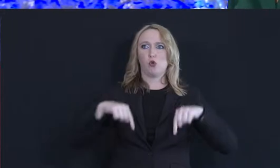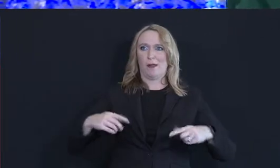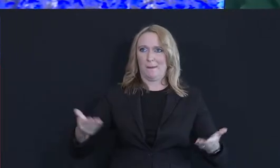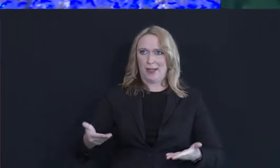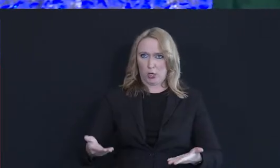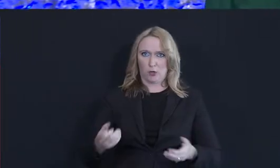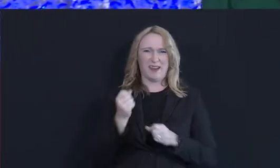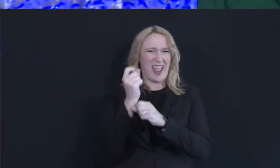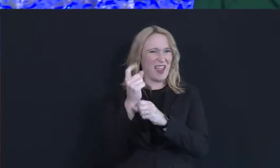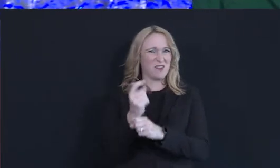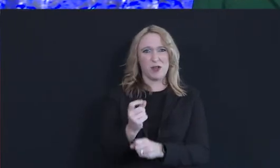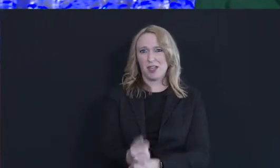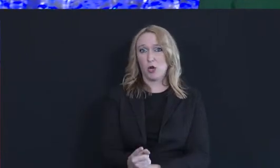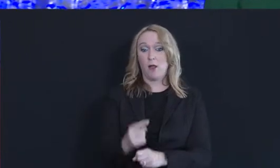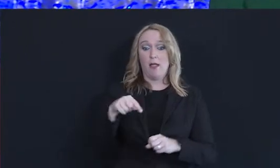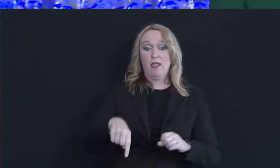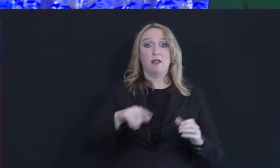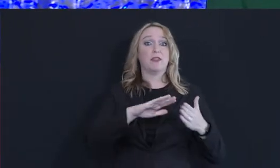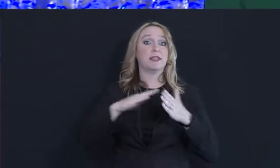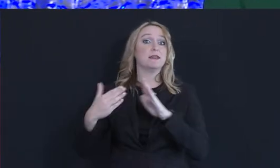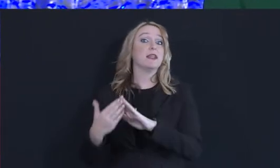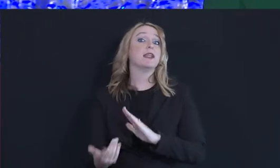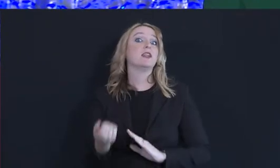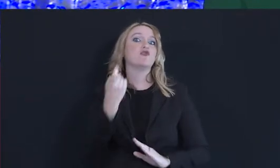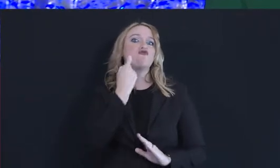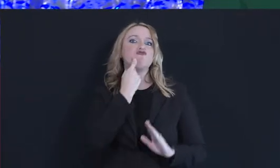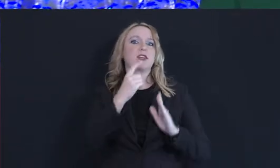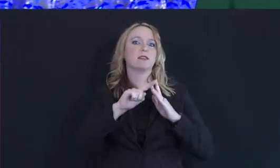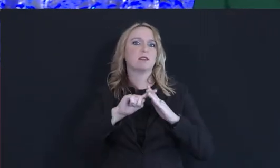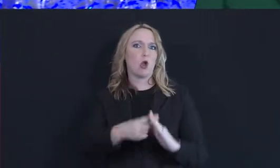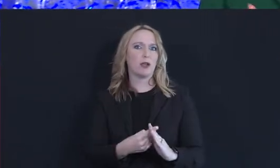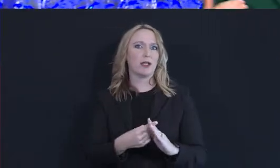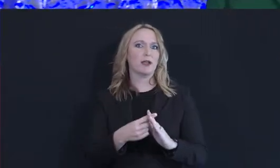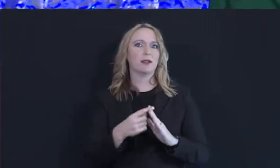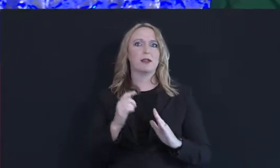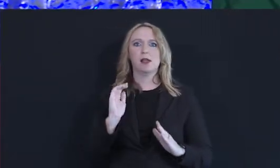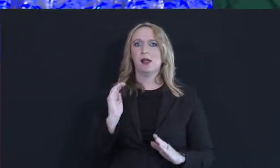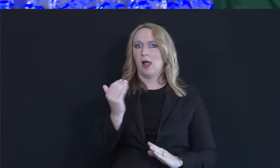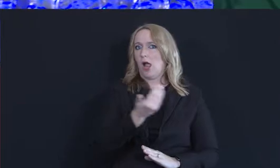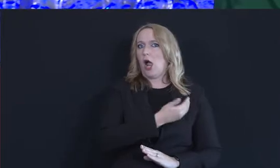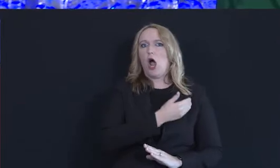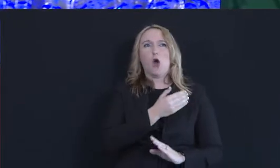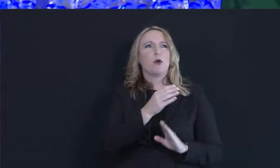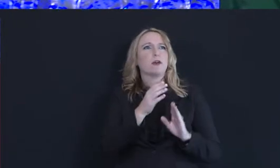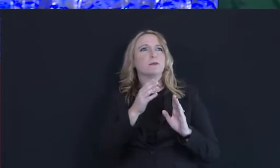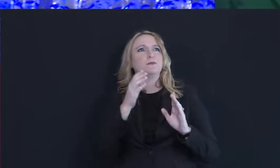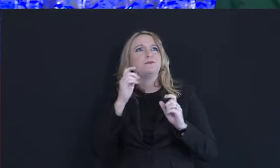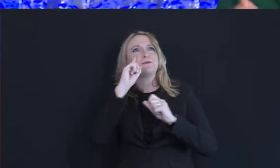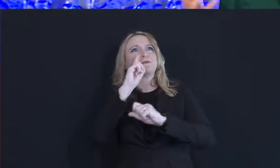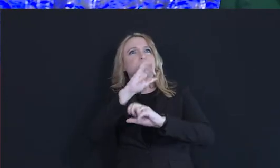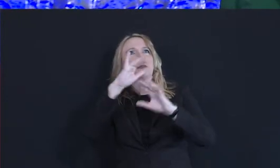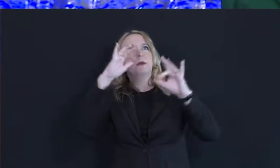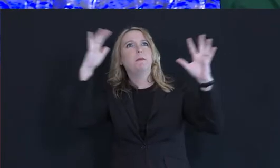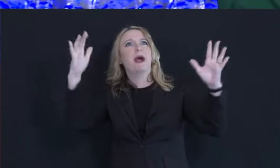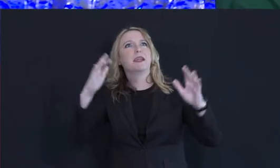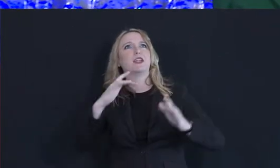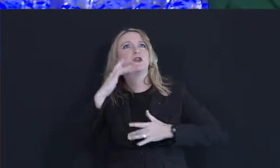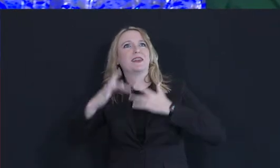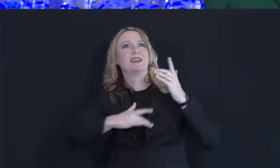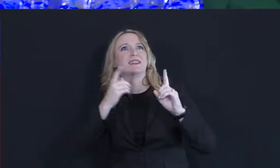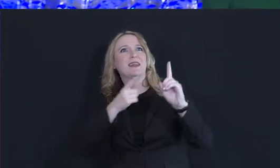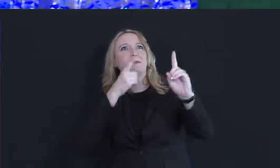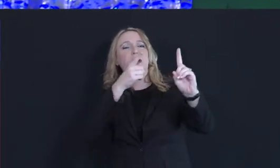this is still a city that's just getting started our pioneering spirit is a continued Legacy from one generation to the